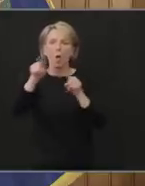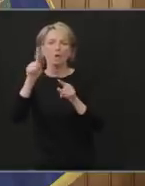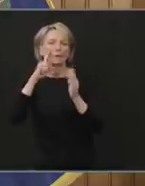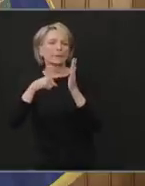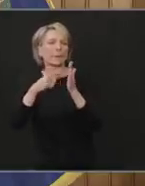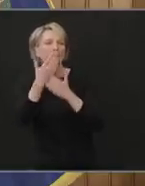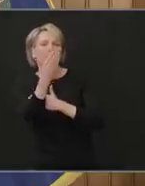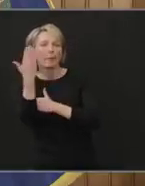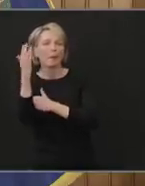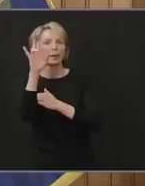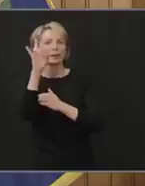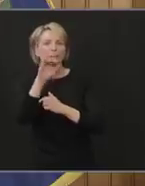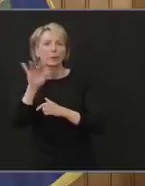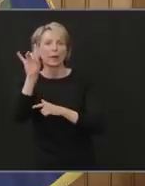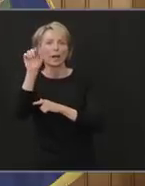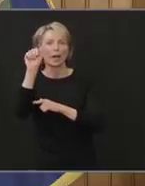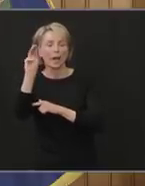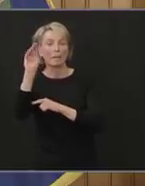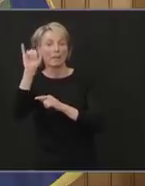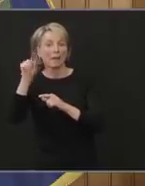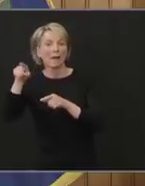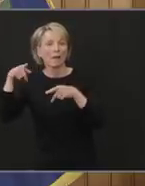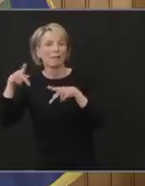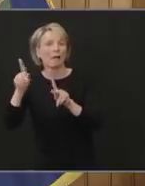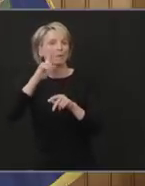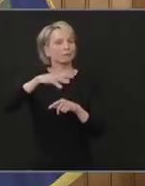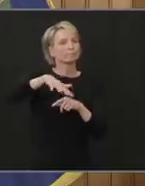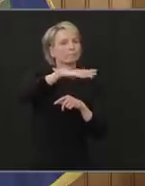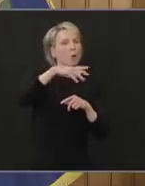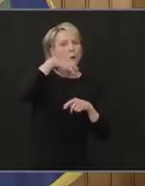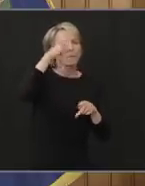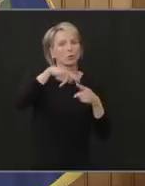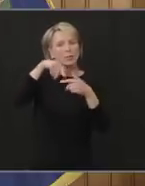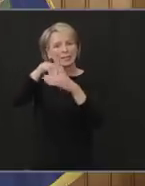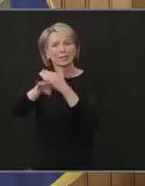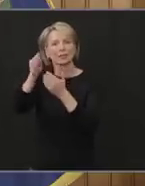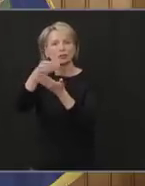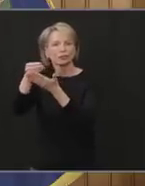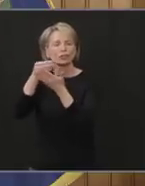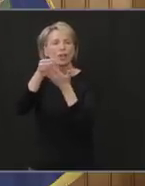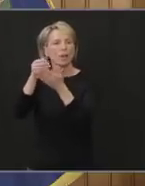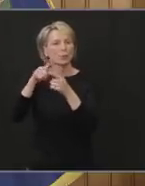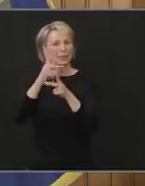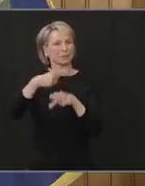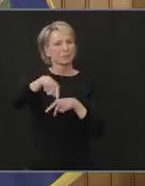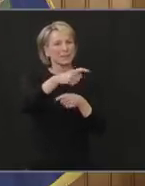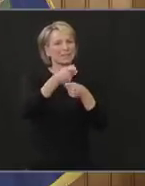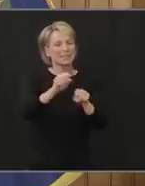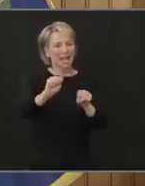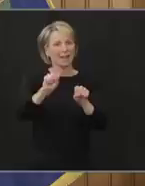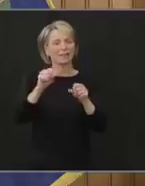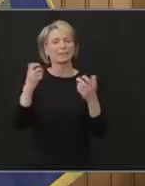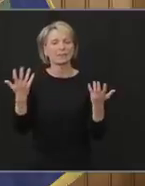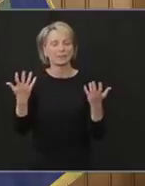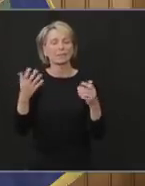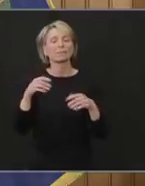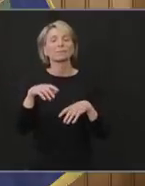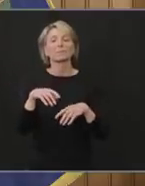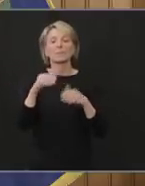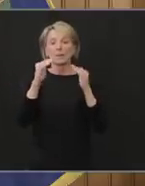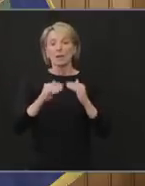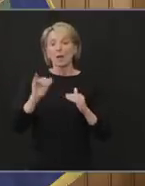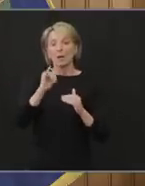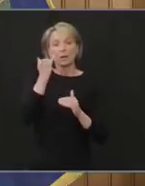And that's incredibly important. We're getting the spaces lined up at these grocery stores so you're no more than 5 or 6